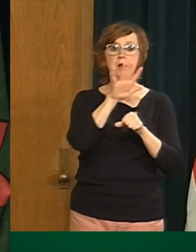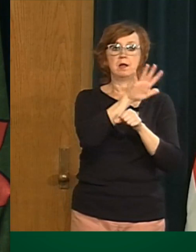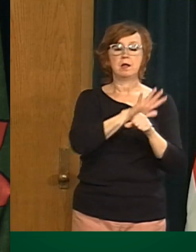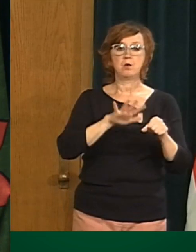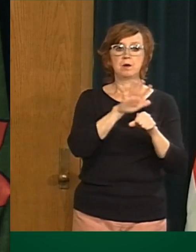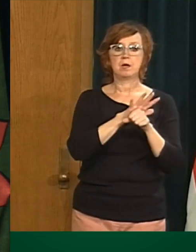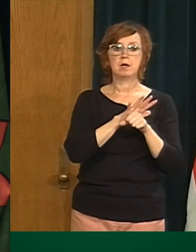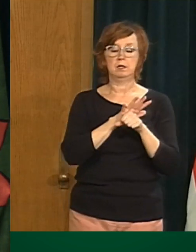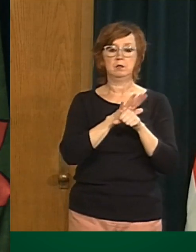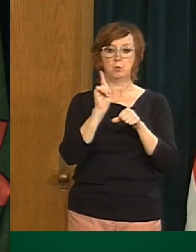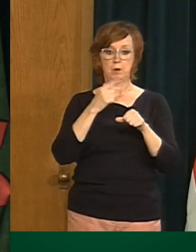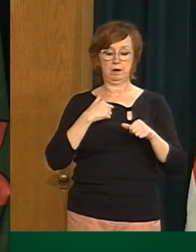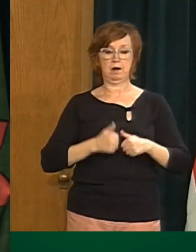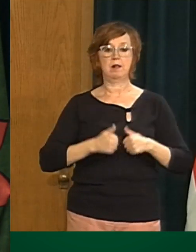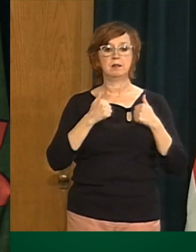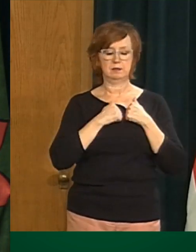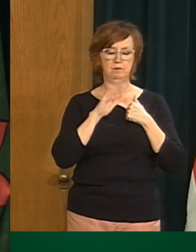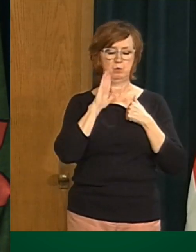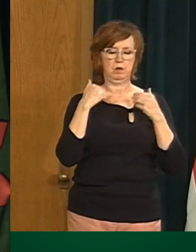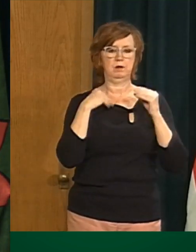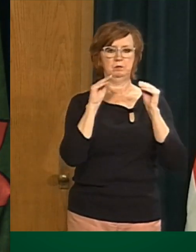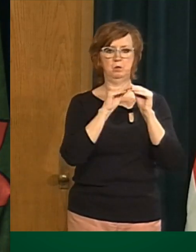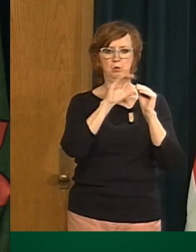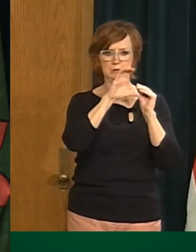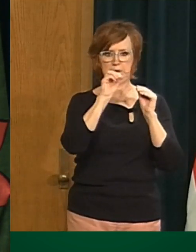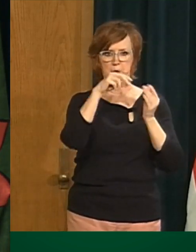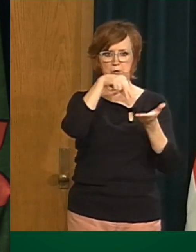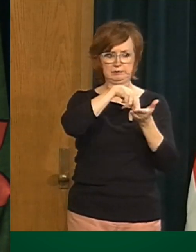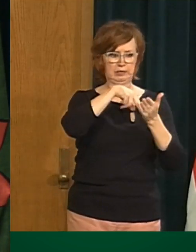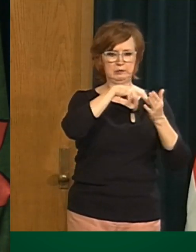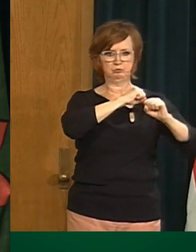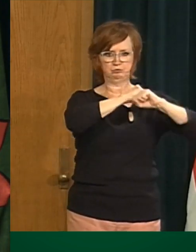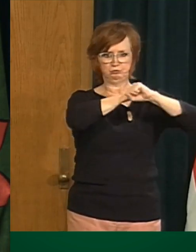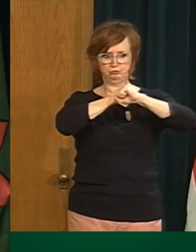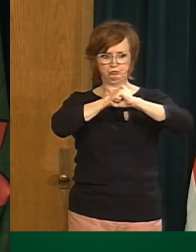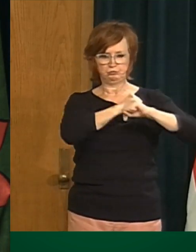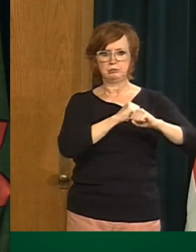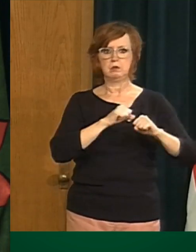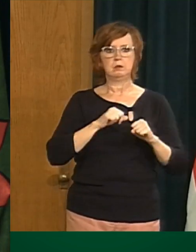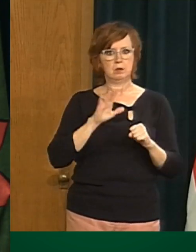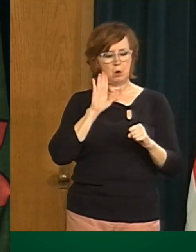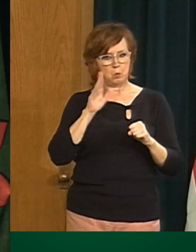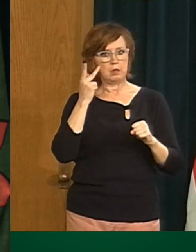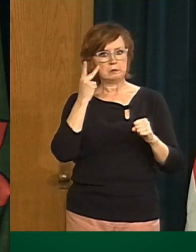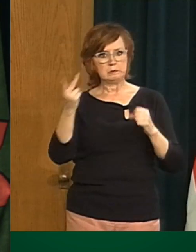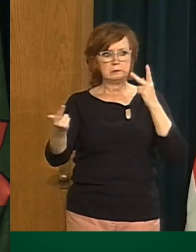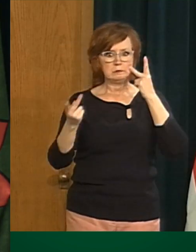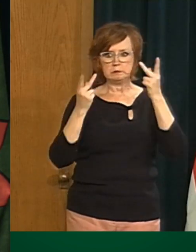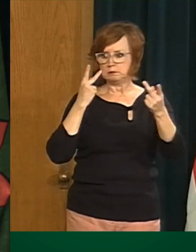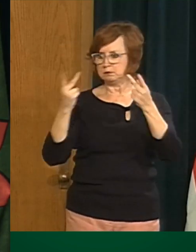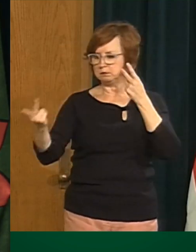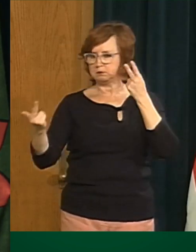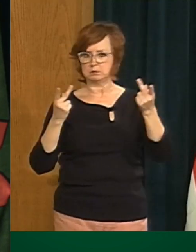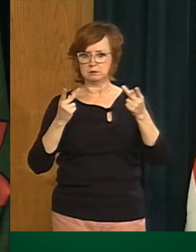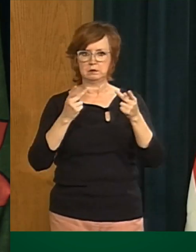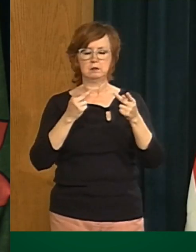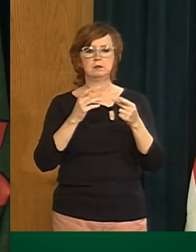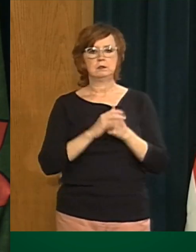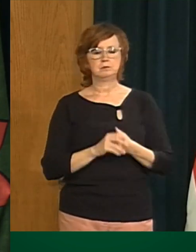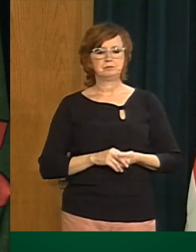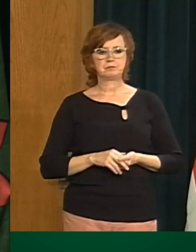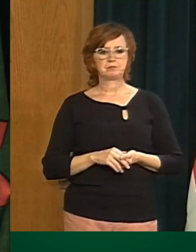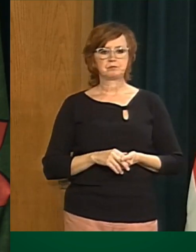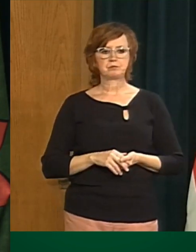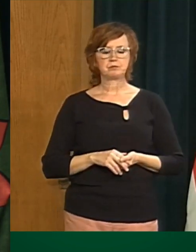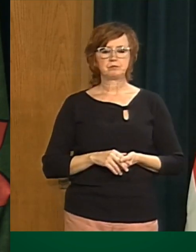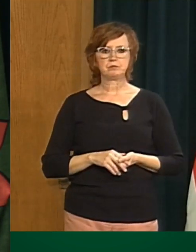example. Yes, you will see conservation officers working alongside communities in the checkpoints that we have,